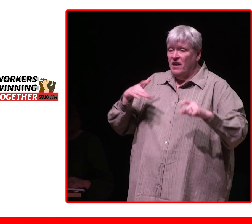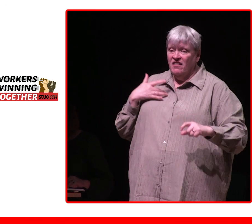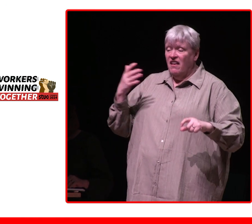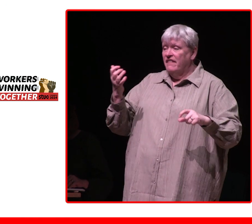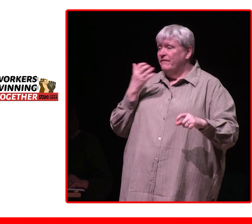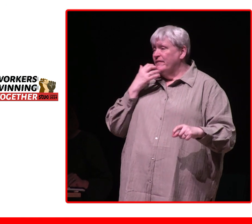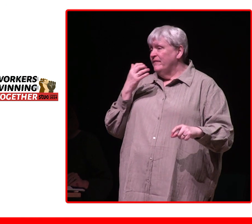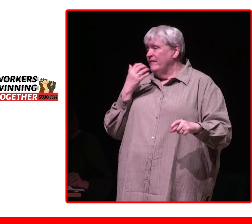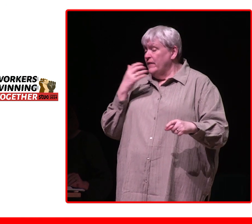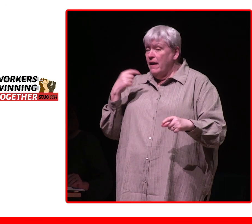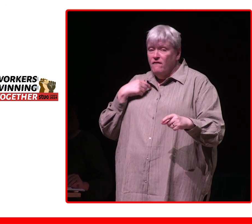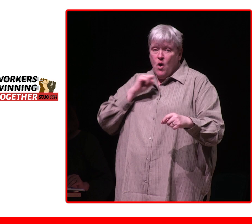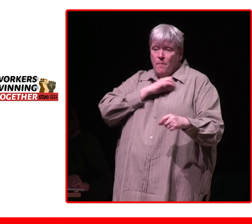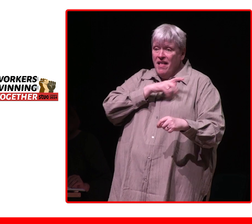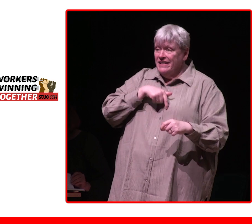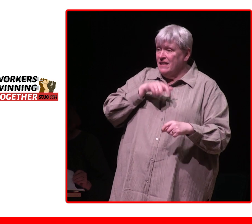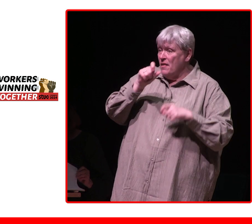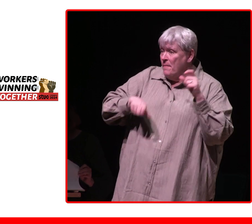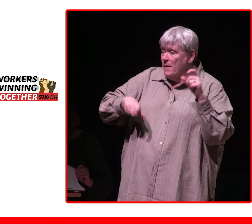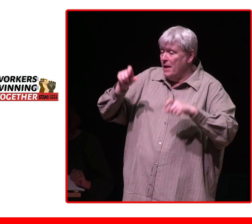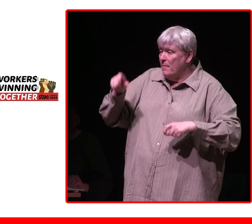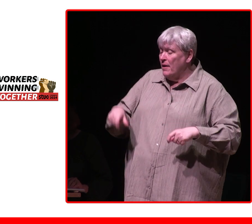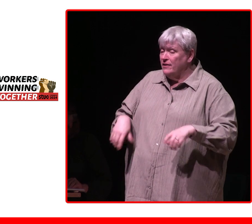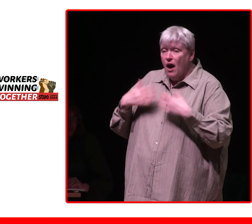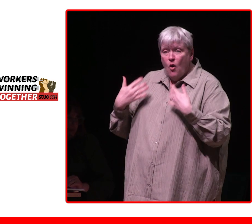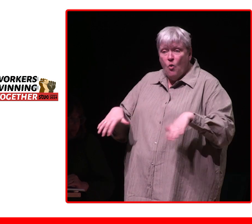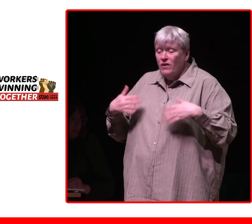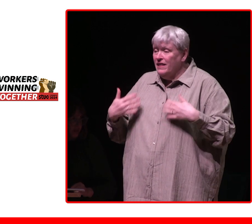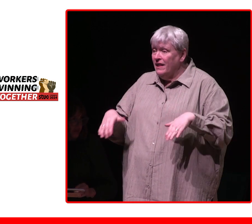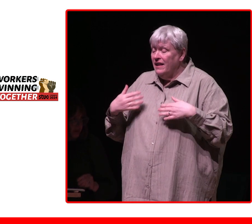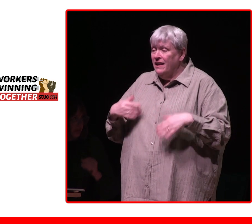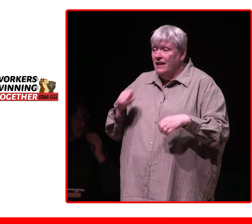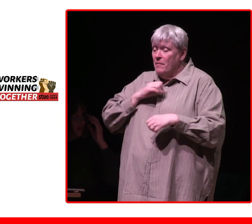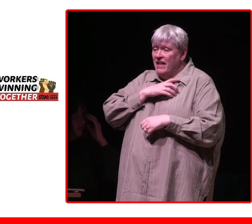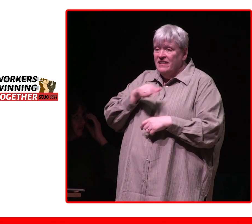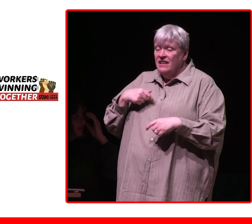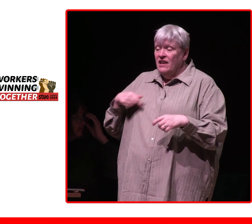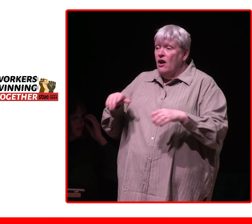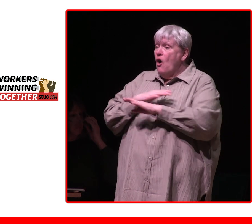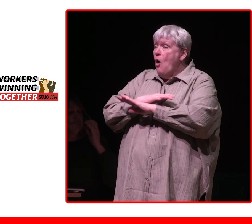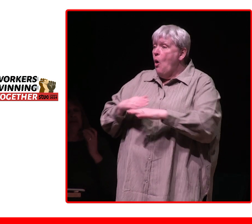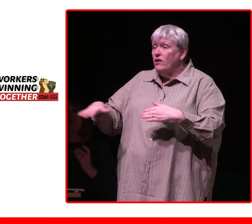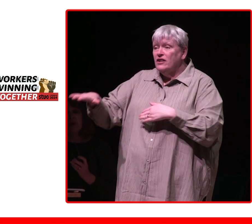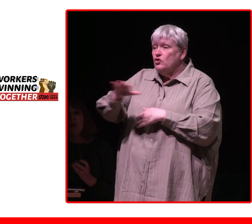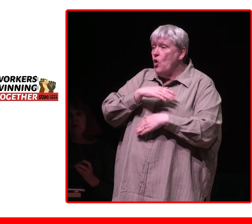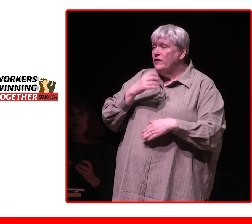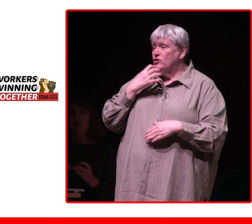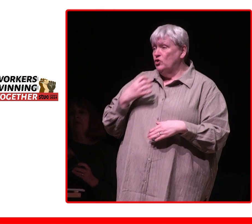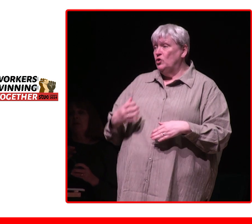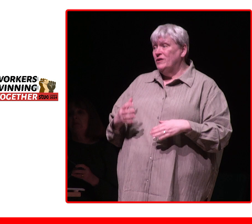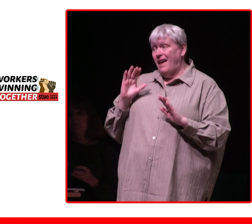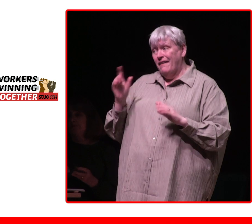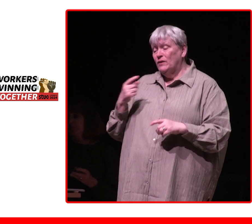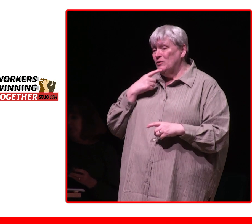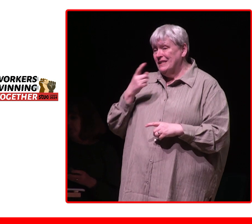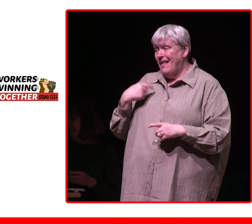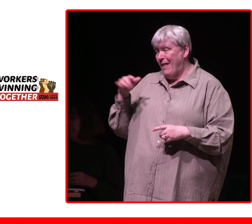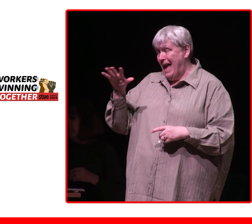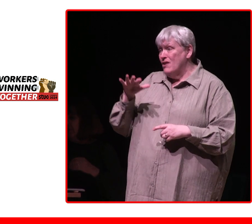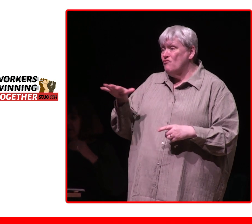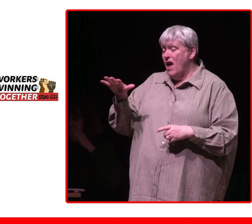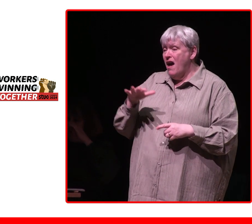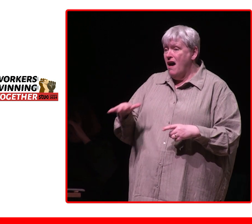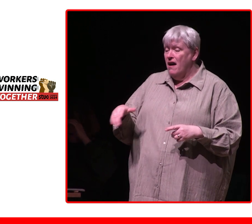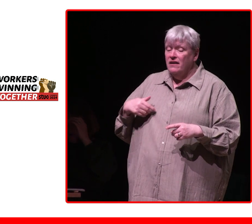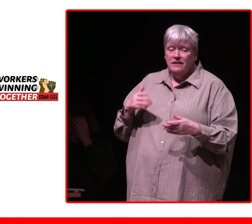intolerable for Palestinians, and not just Palestinians, but just all non-Jews, I'd have to say, in the area.